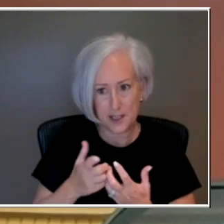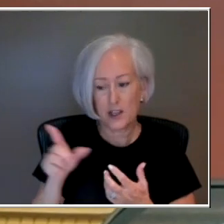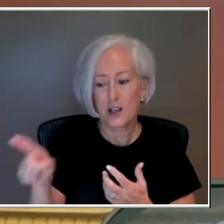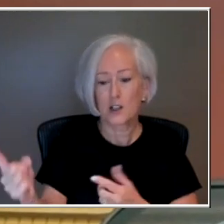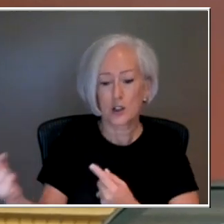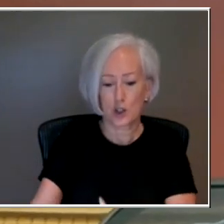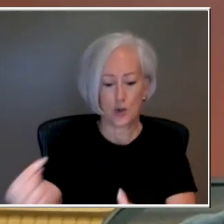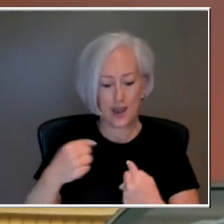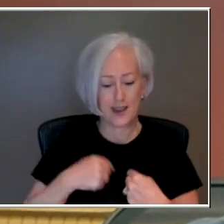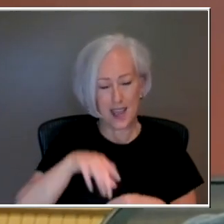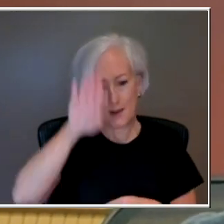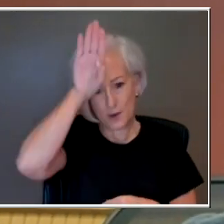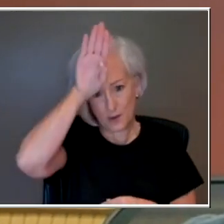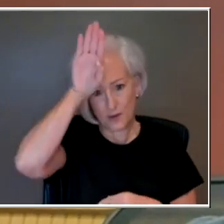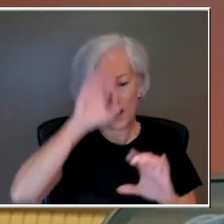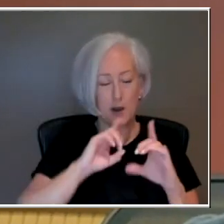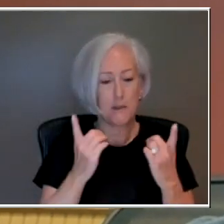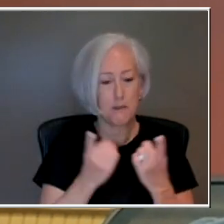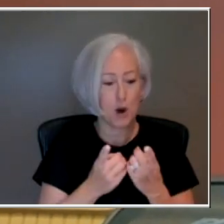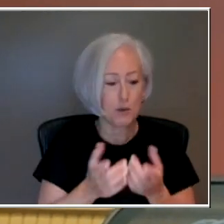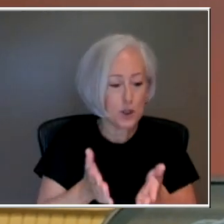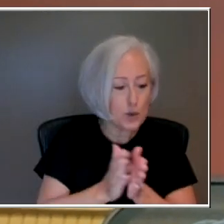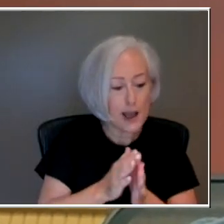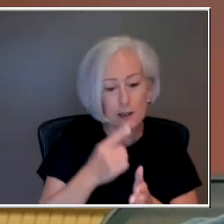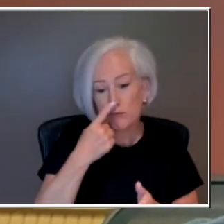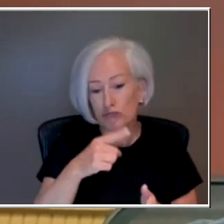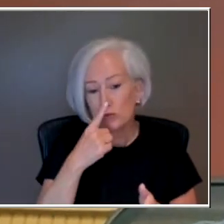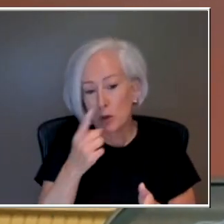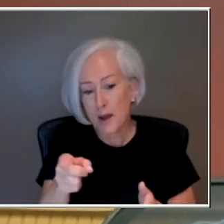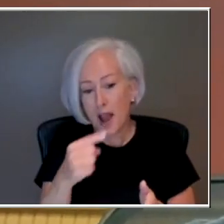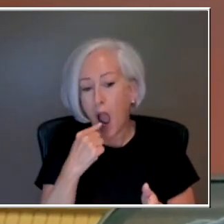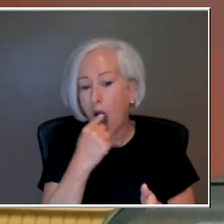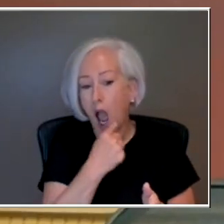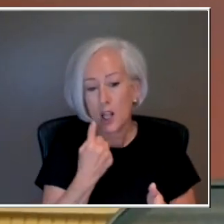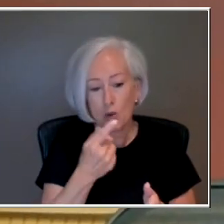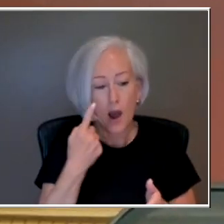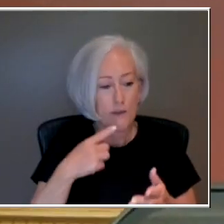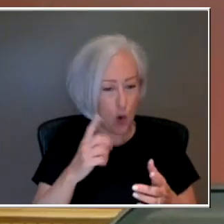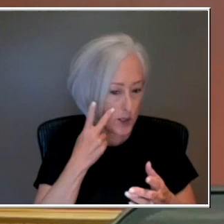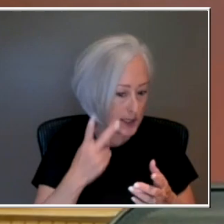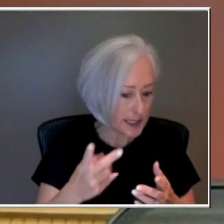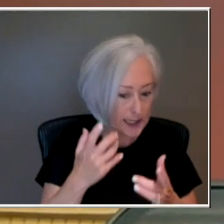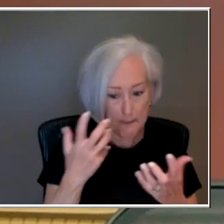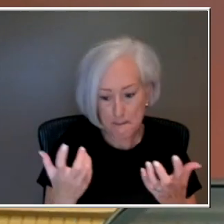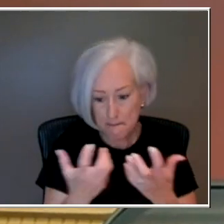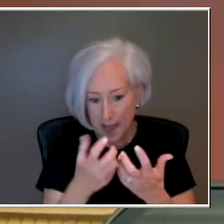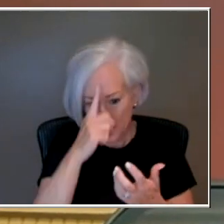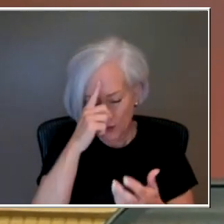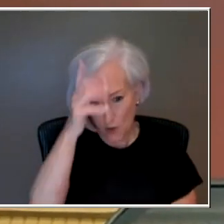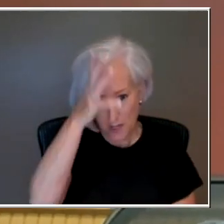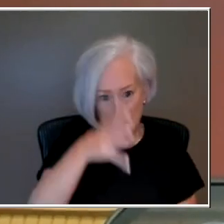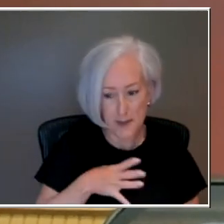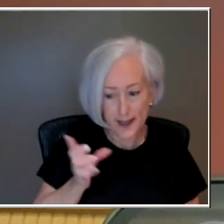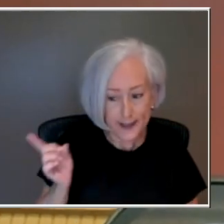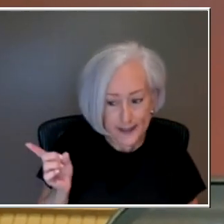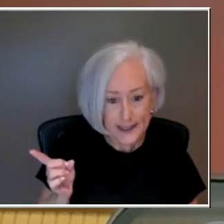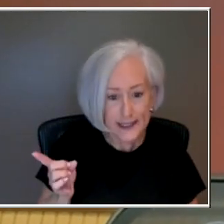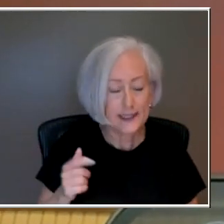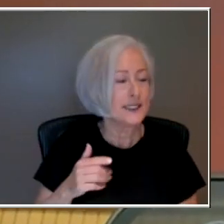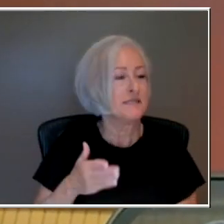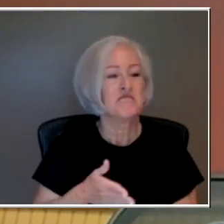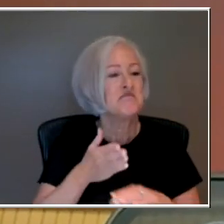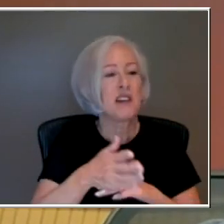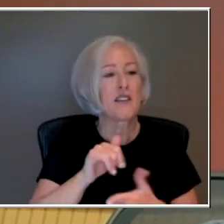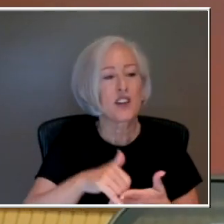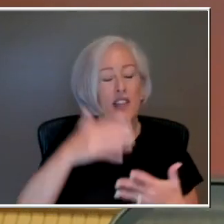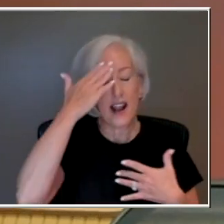and asked who would be willing to swap to see if we were a match for him. And after that, kind of forgot about it